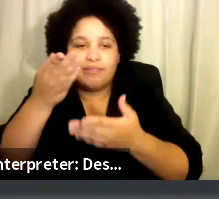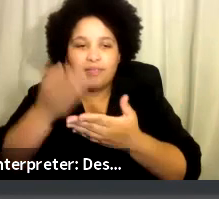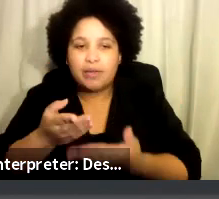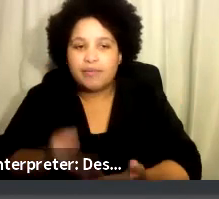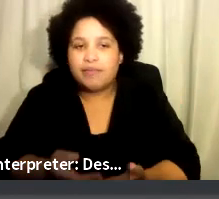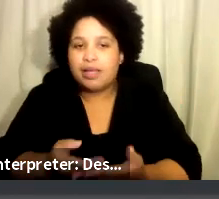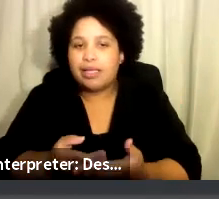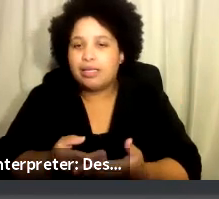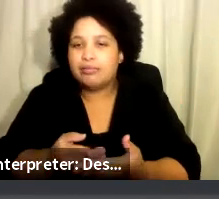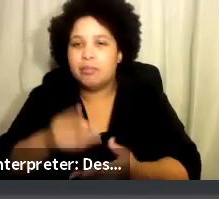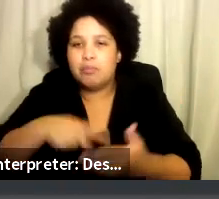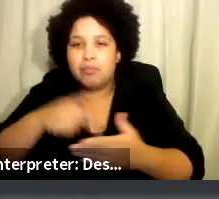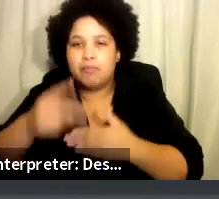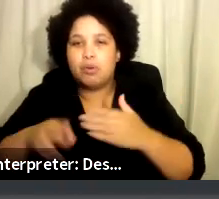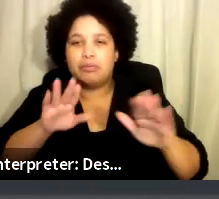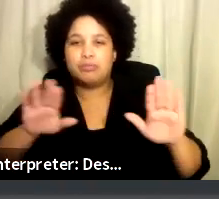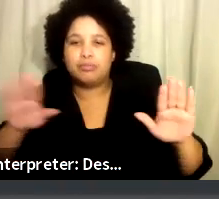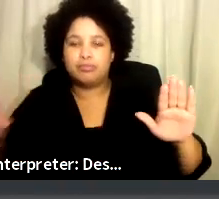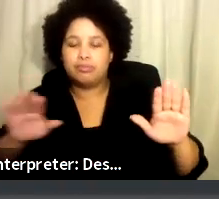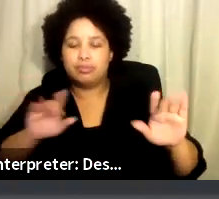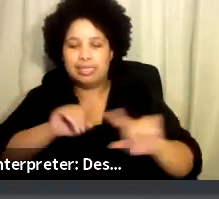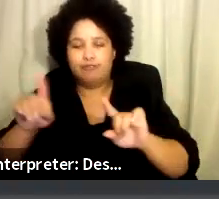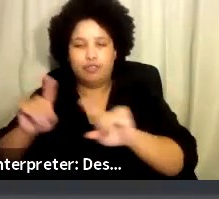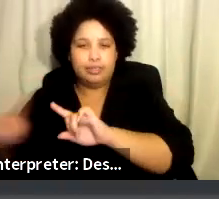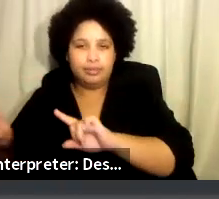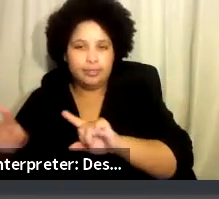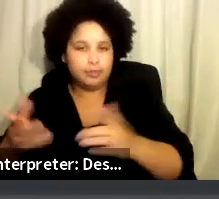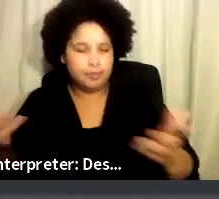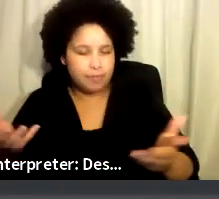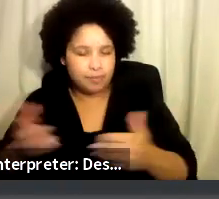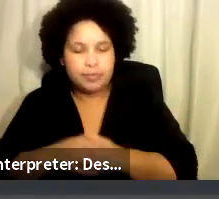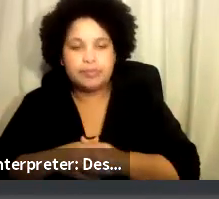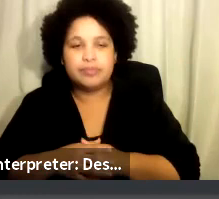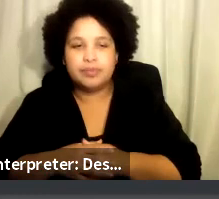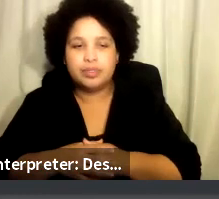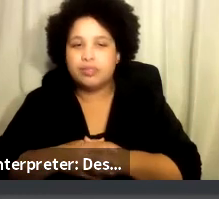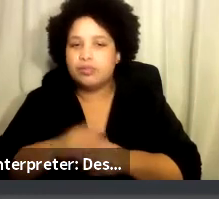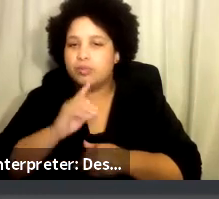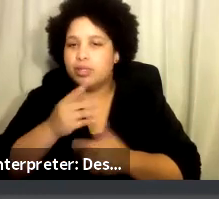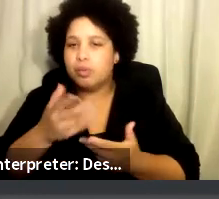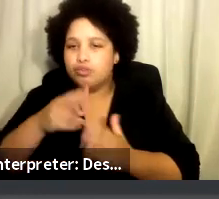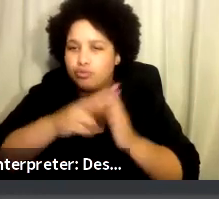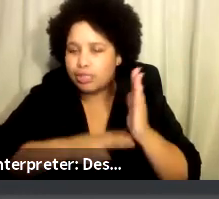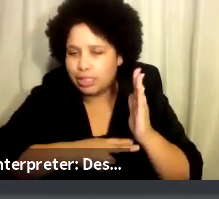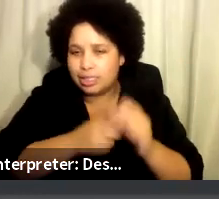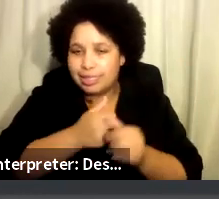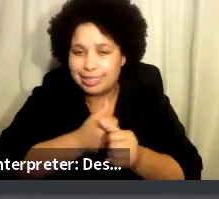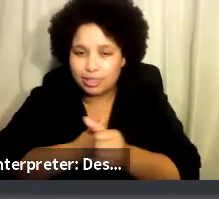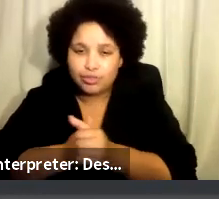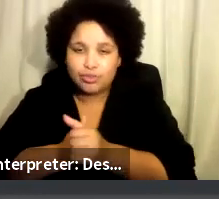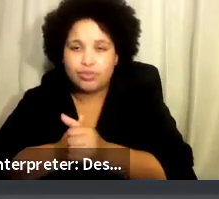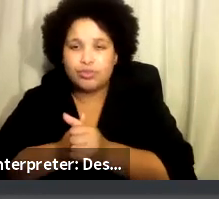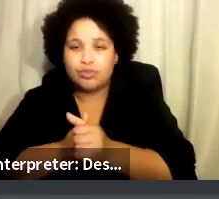what the difference in our programs are. So we just really want you to read over each of